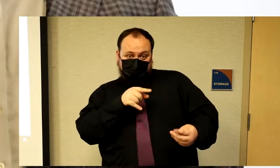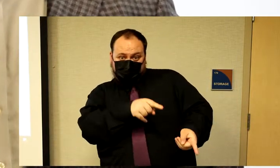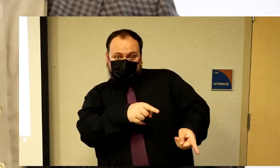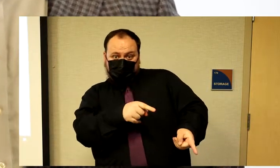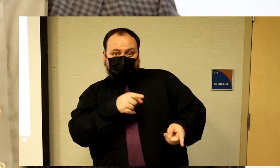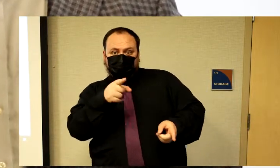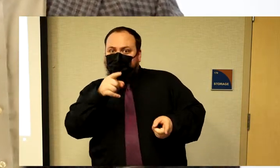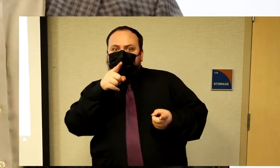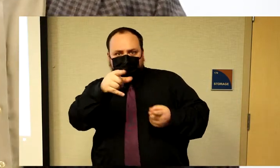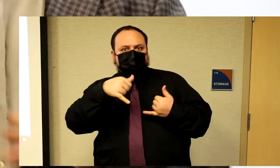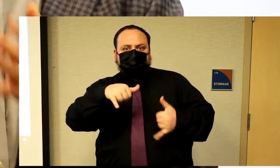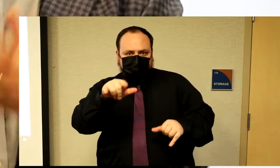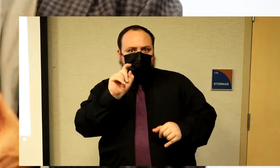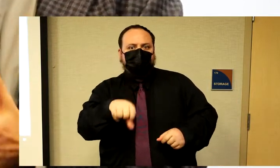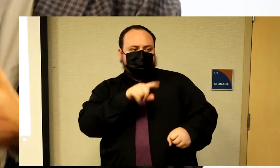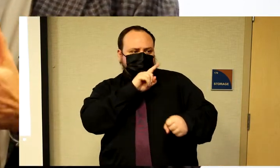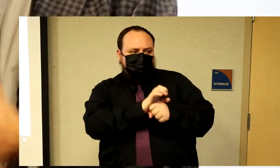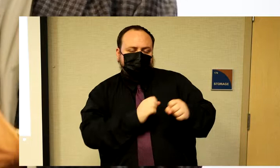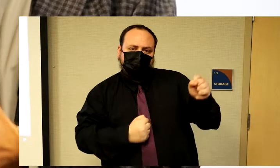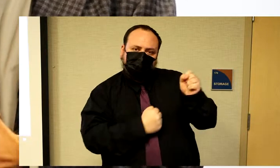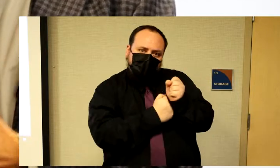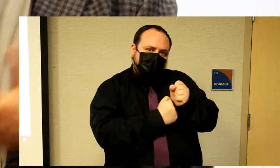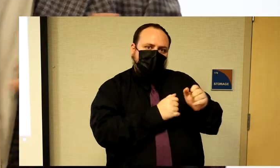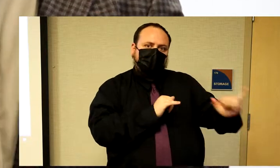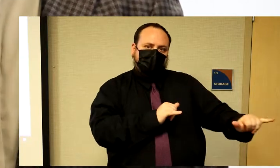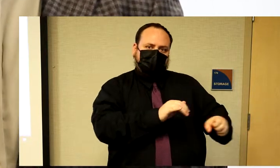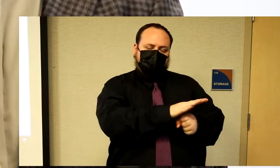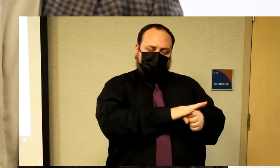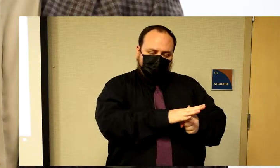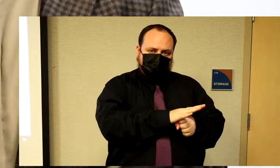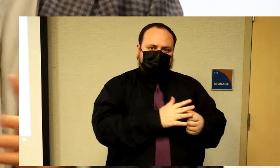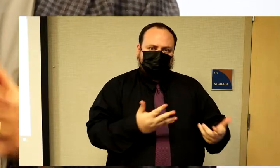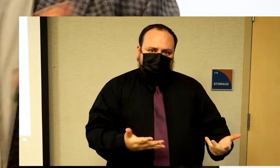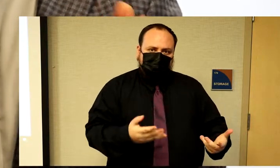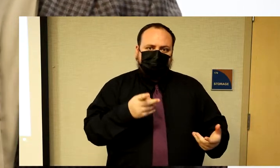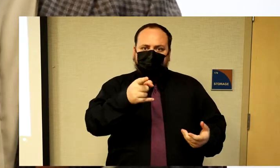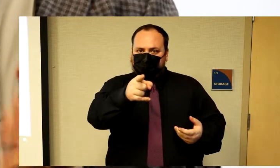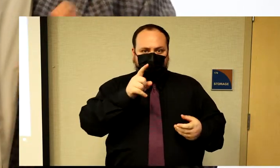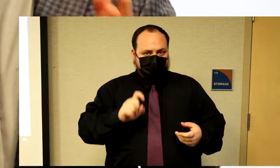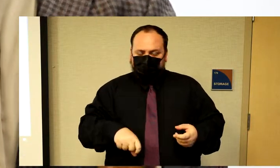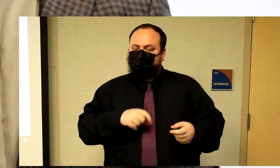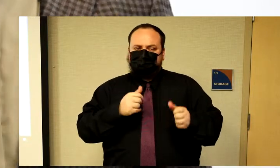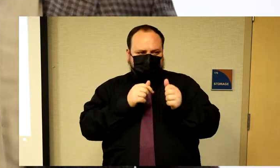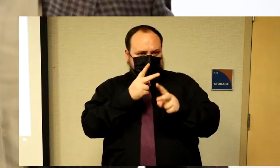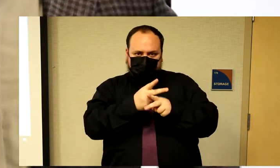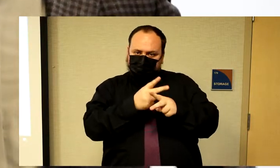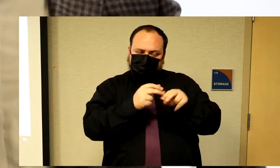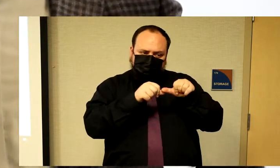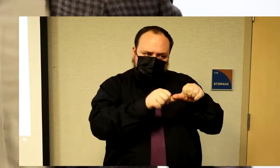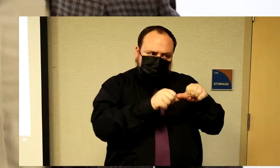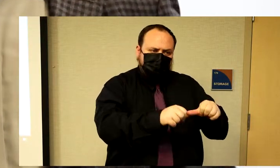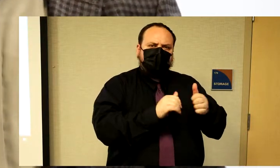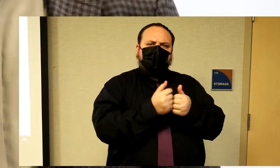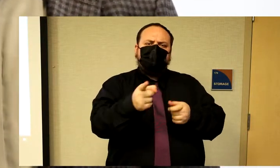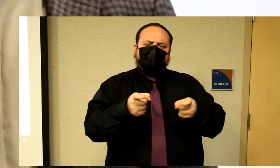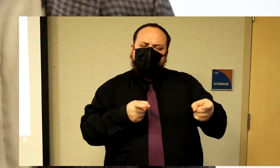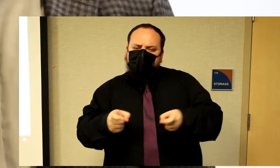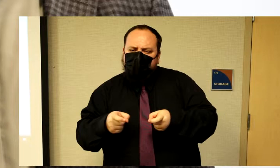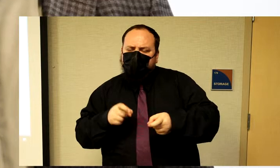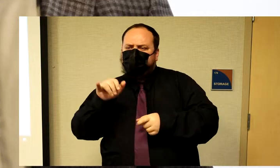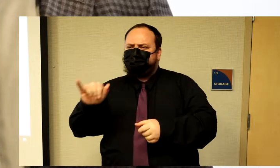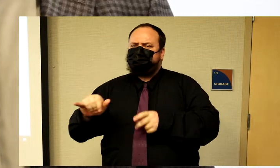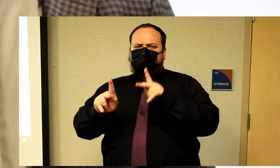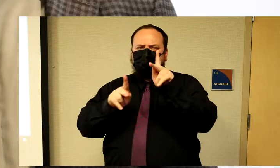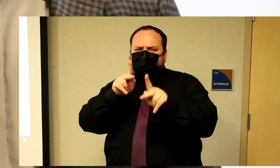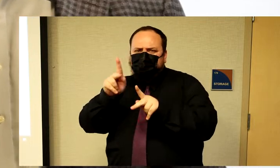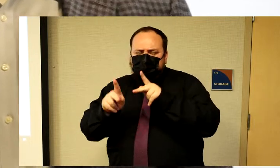to the entire district. Your district isn't, you're elected from an area, but you have an obligation to the district as a whole, and you can figure out how you want to handle those constituent issues,